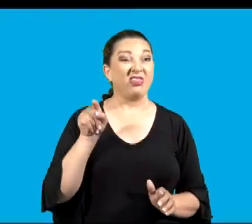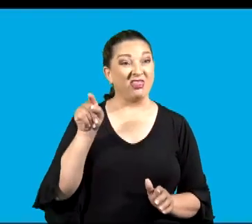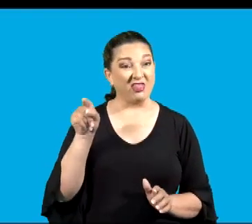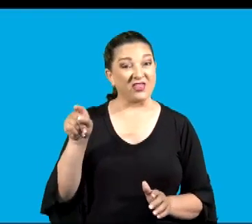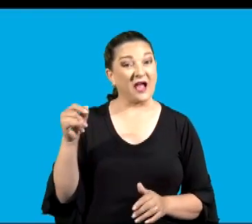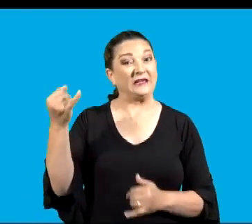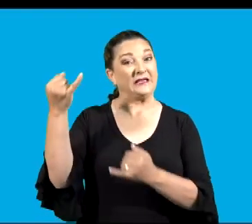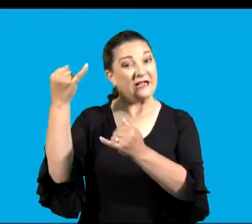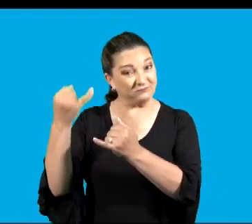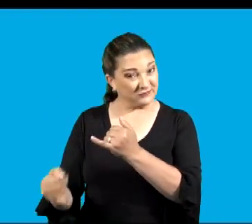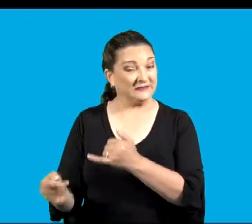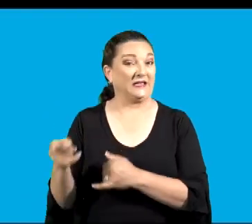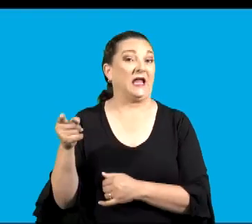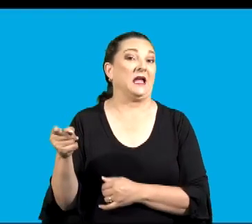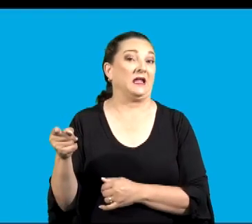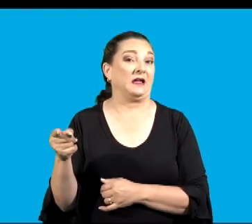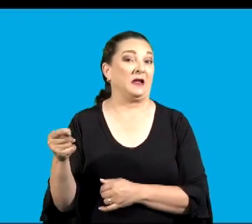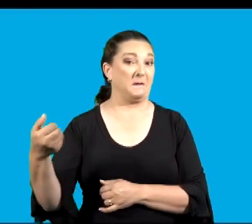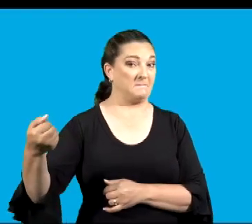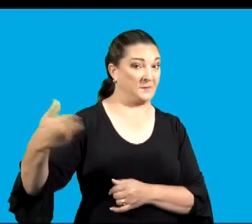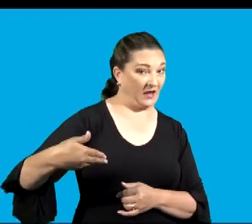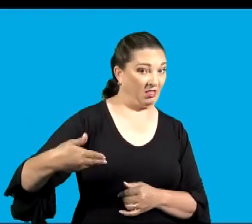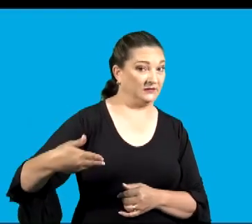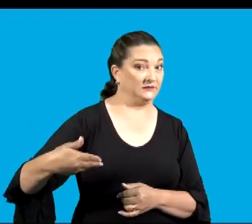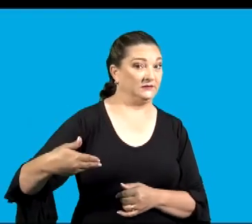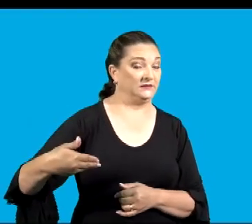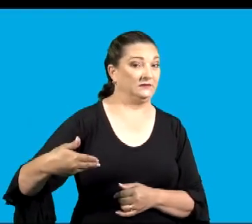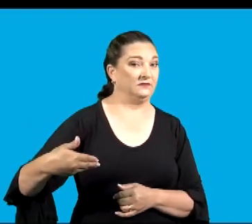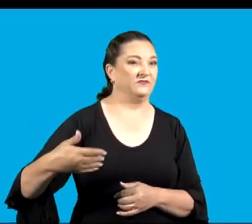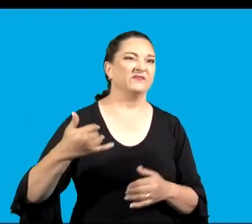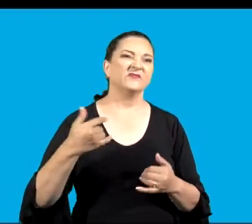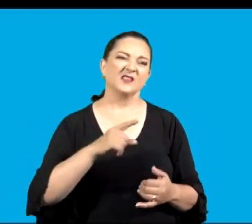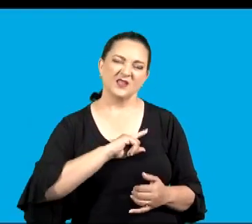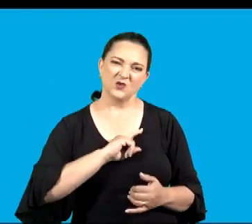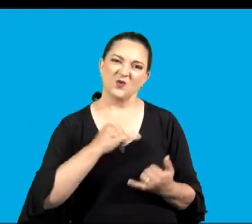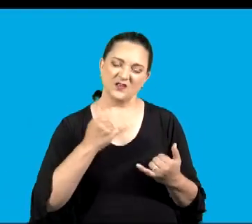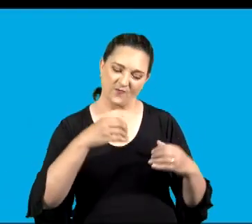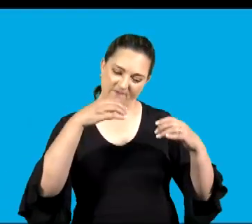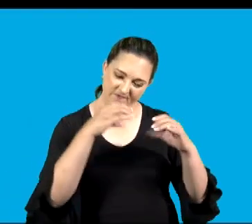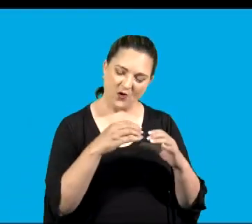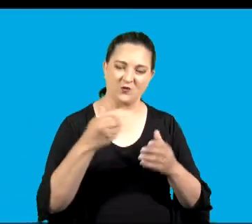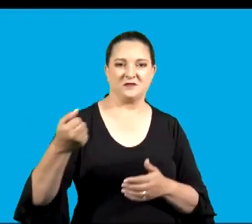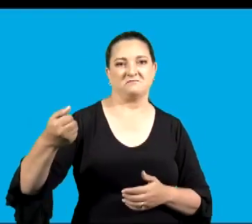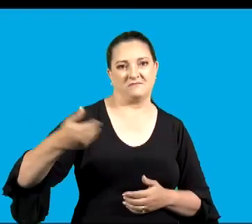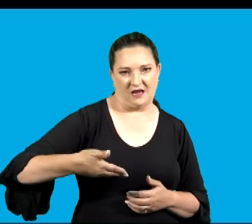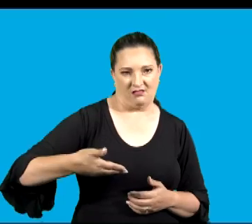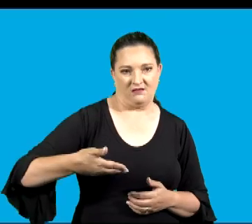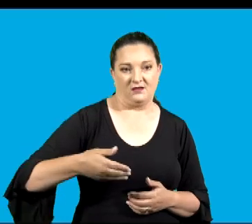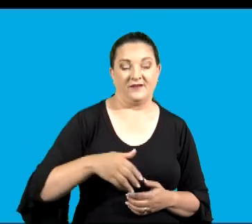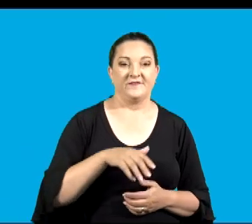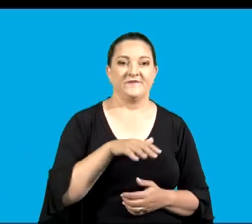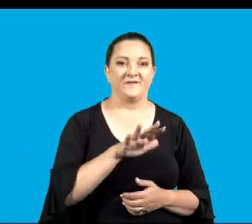they erroneously entered the penalty. So we must now go and take out that penalty. That is